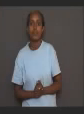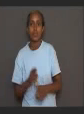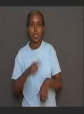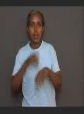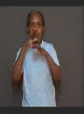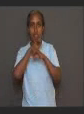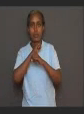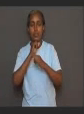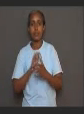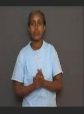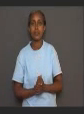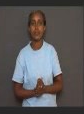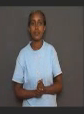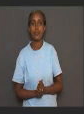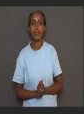Time's up.